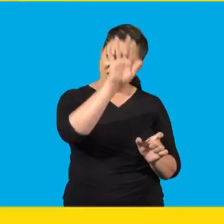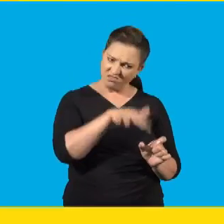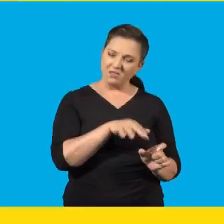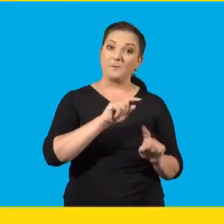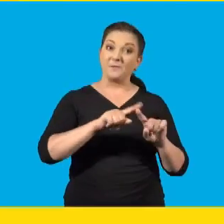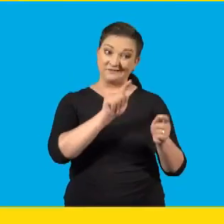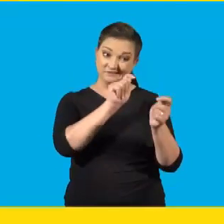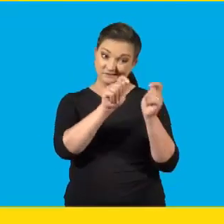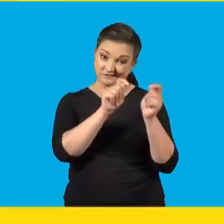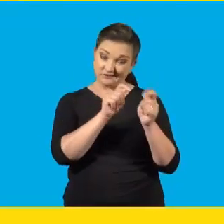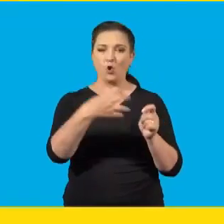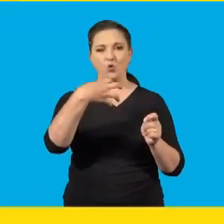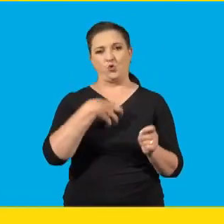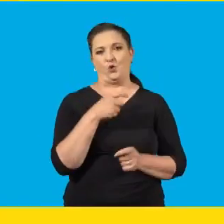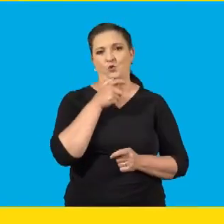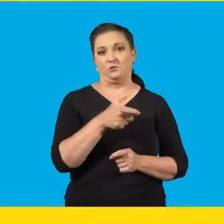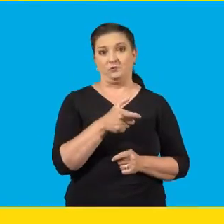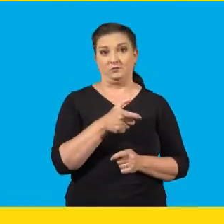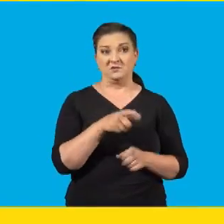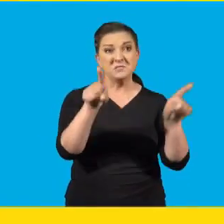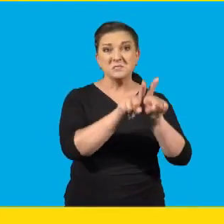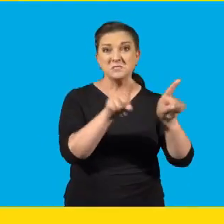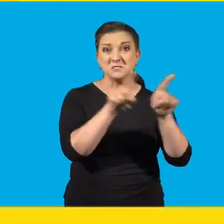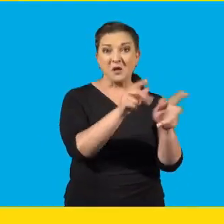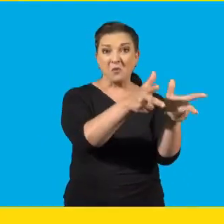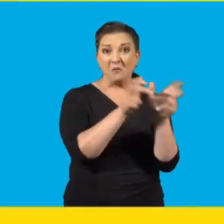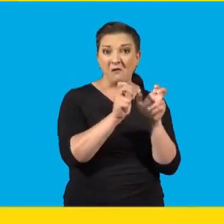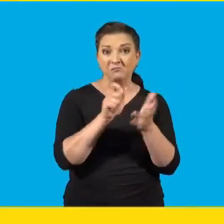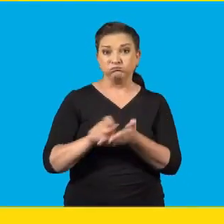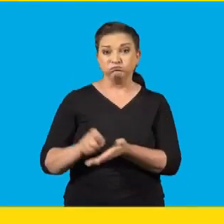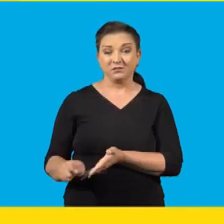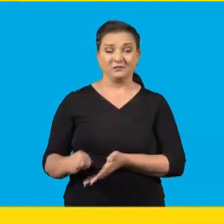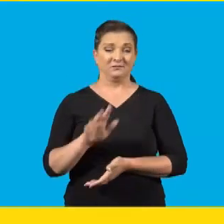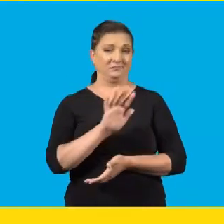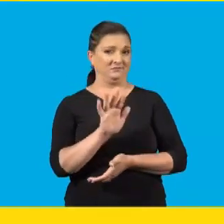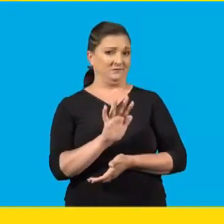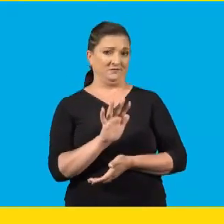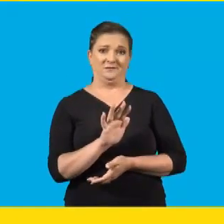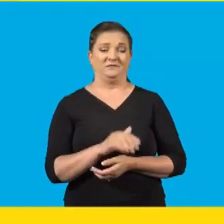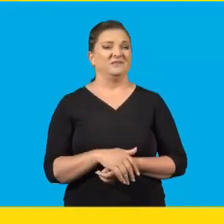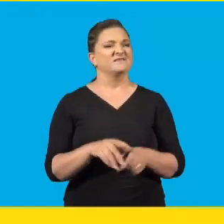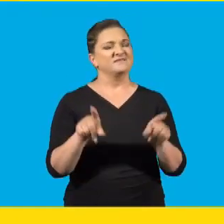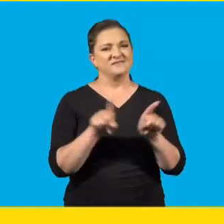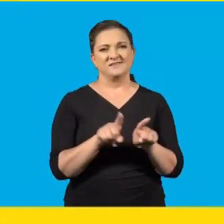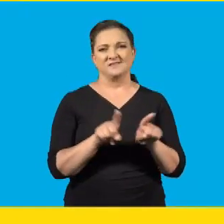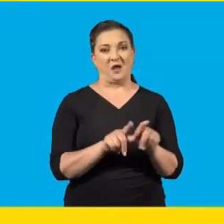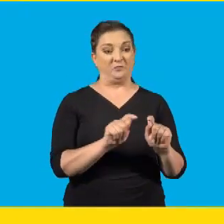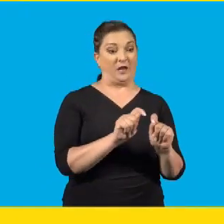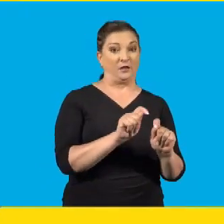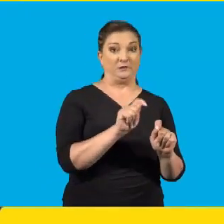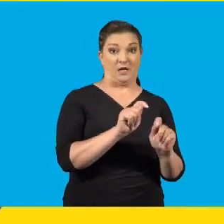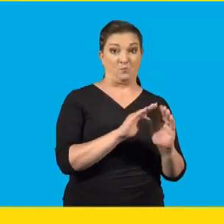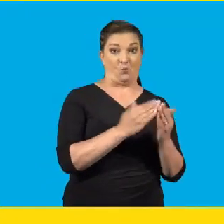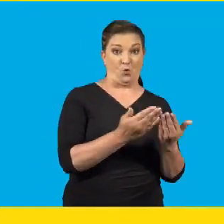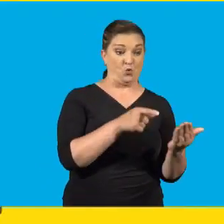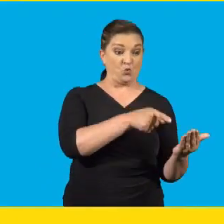in your own words. Please make sure that you do not repeat the words that are given in the source or that are found in the textbook.